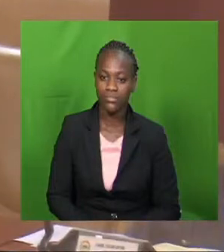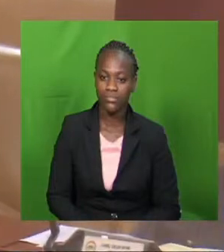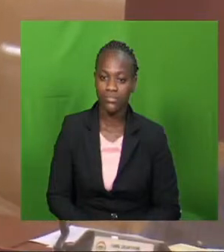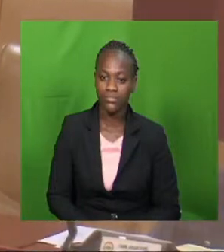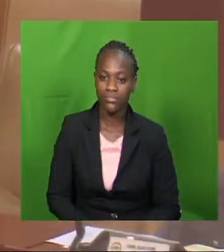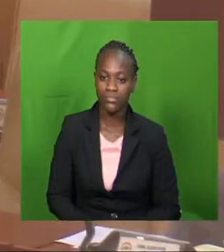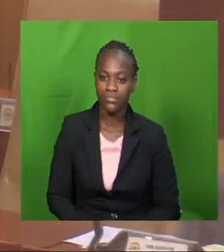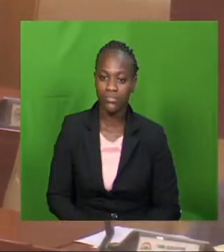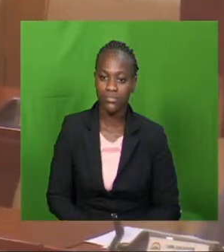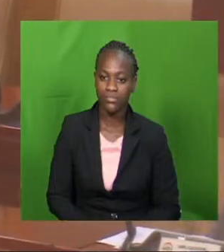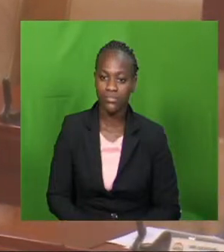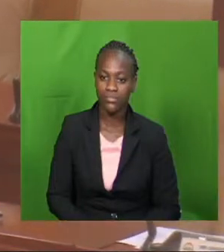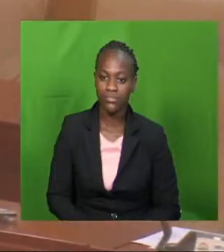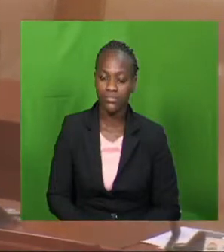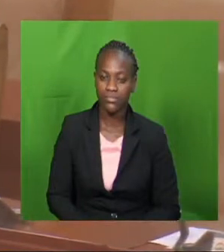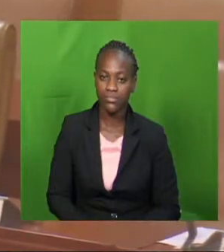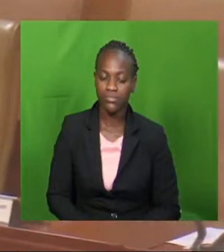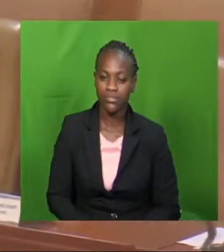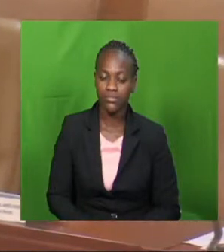Why?